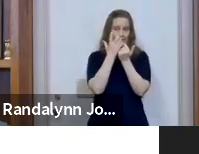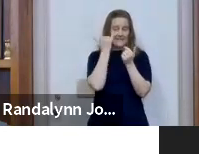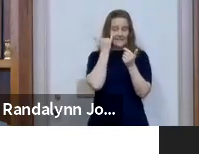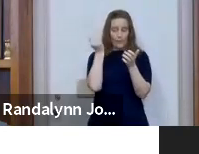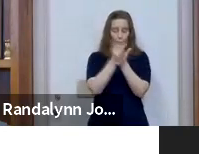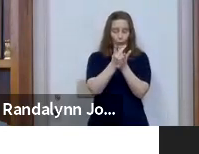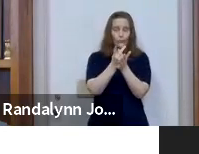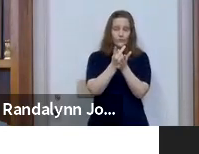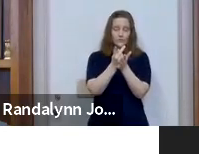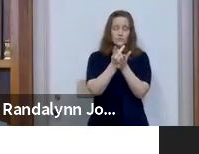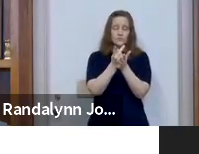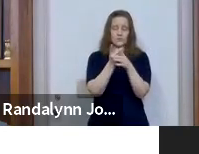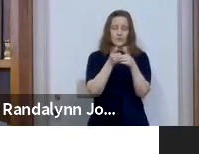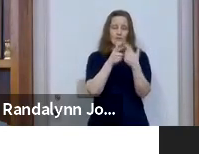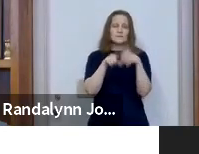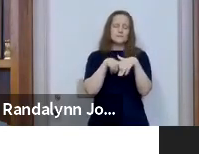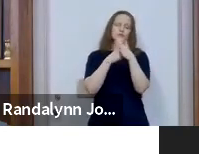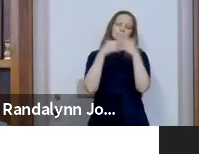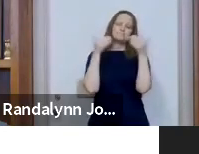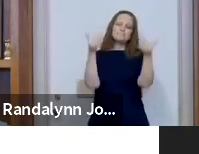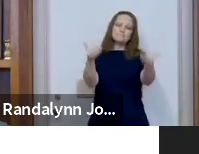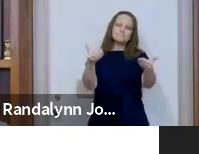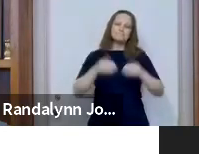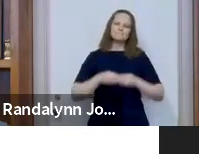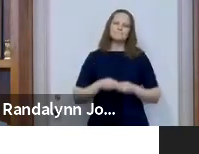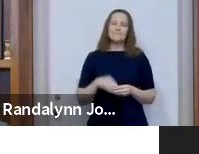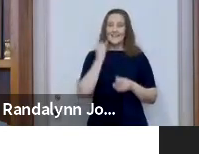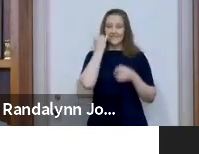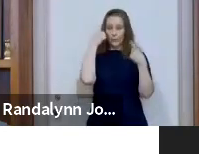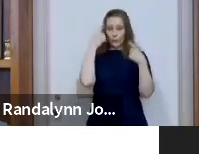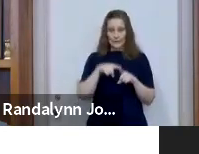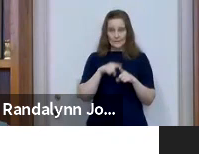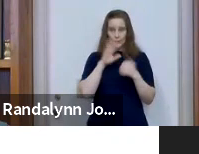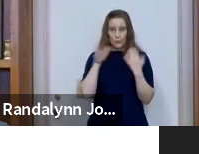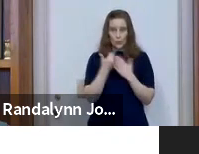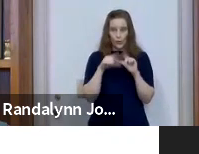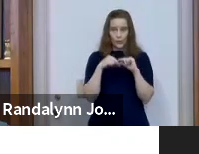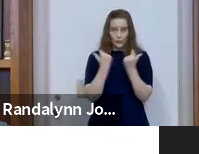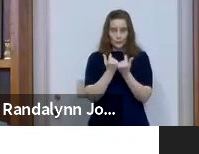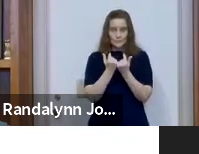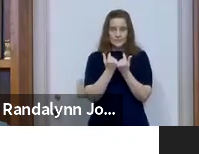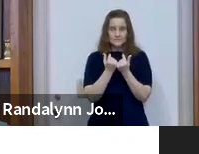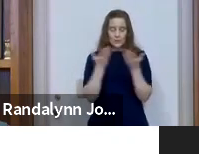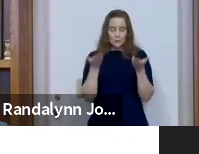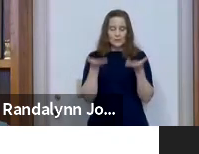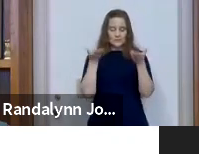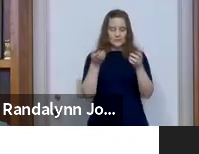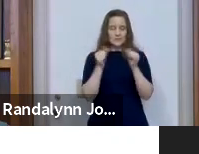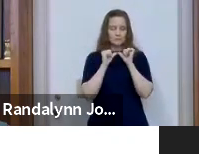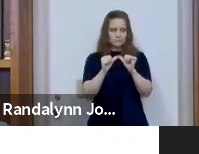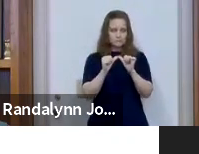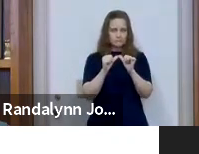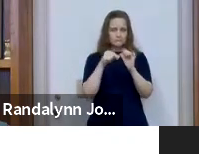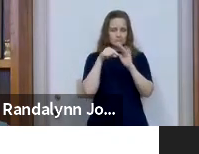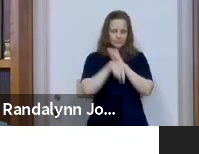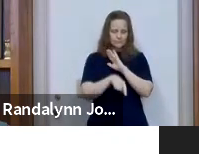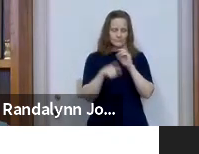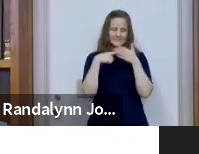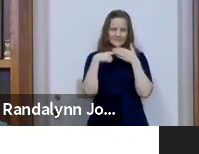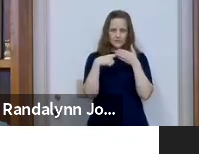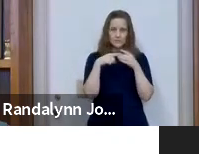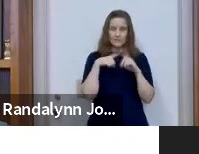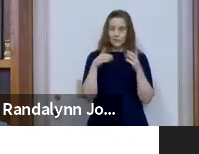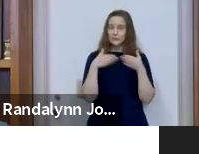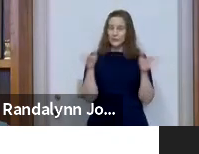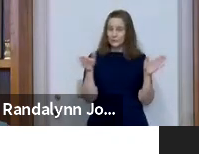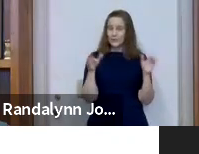they're then implemented. If there is an agreement in the leads group, the recommendation goes for further discussion to cabinet. But generally, the